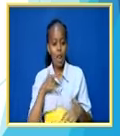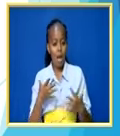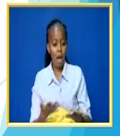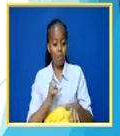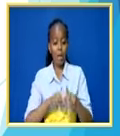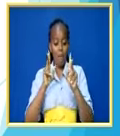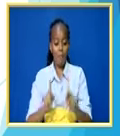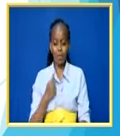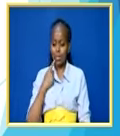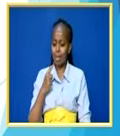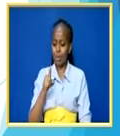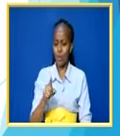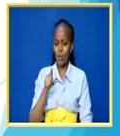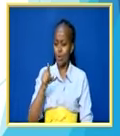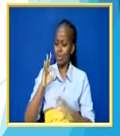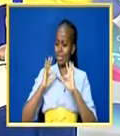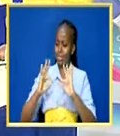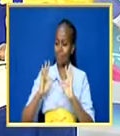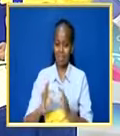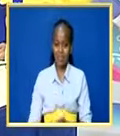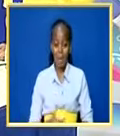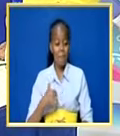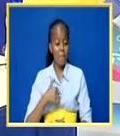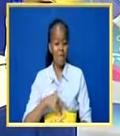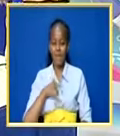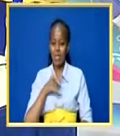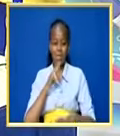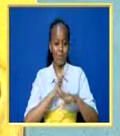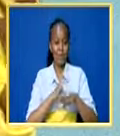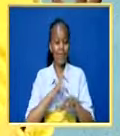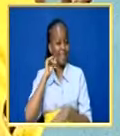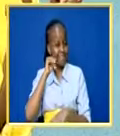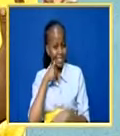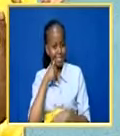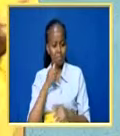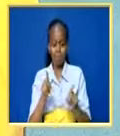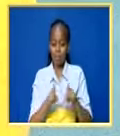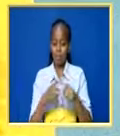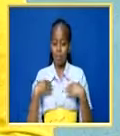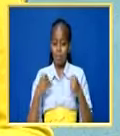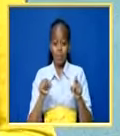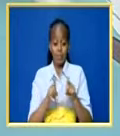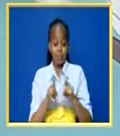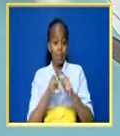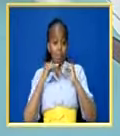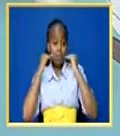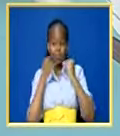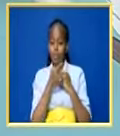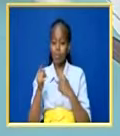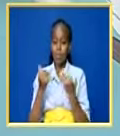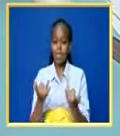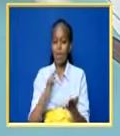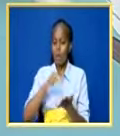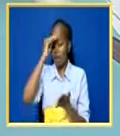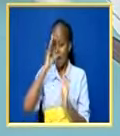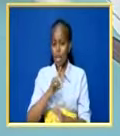tells you you're very smart? I feel wonderful. You feel nice. Very confident. Even the smile can tell me. Mm-hmm. Lana, how